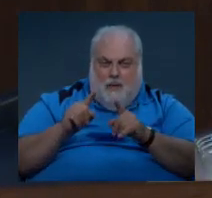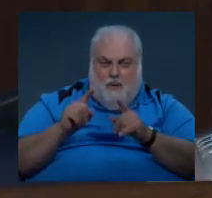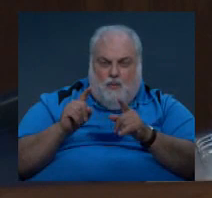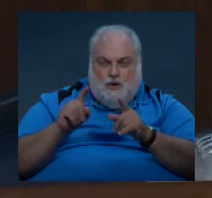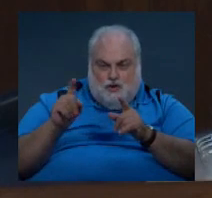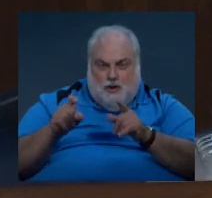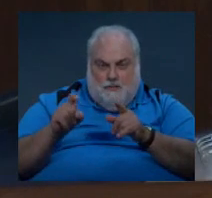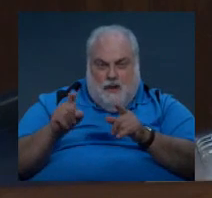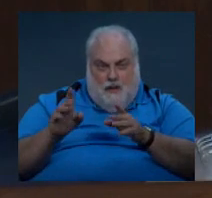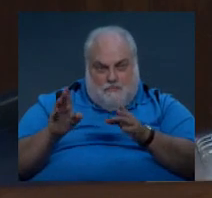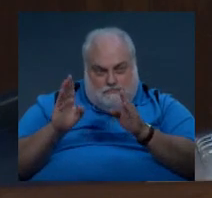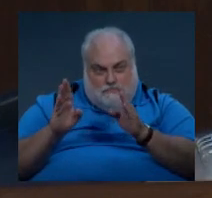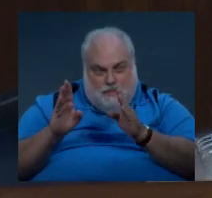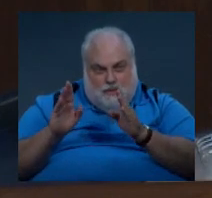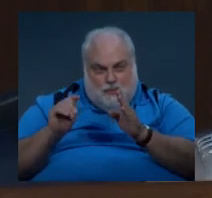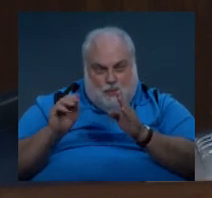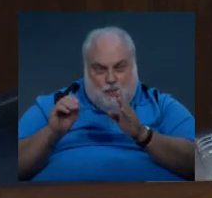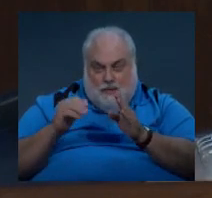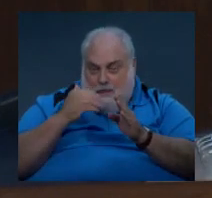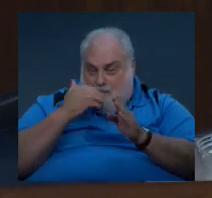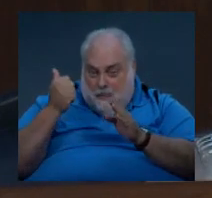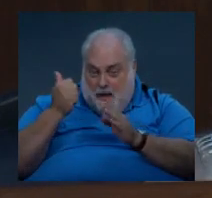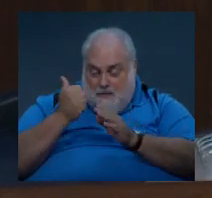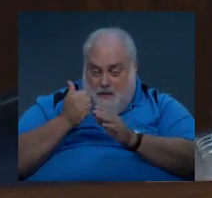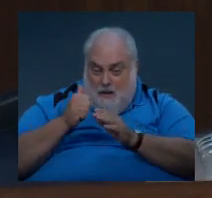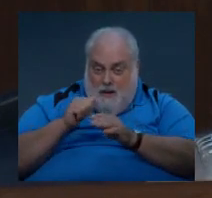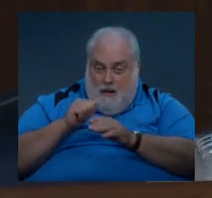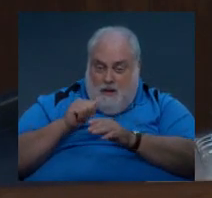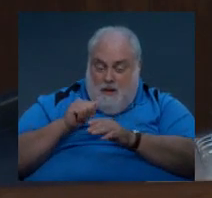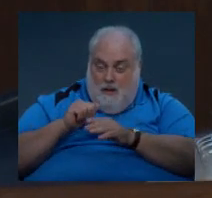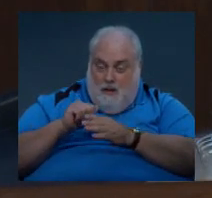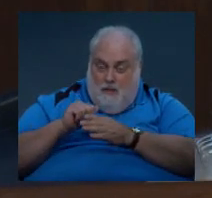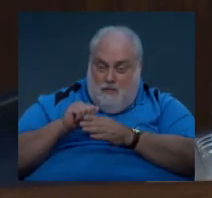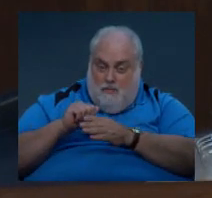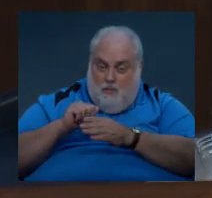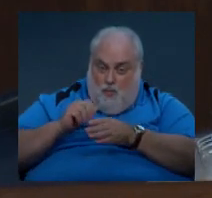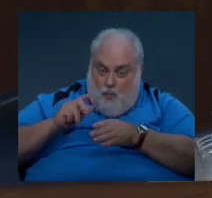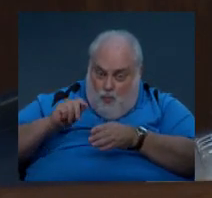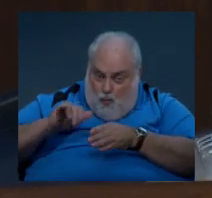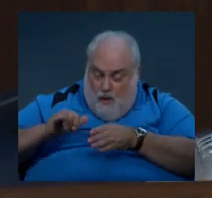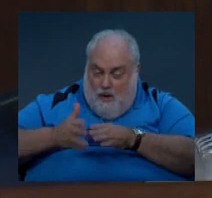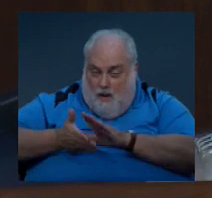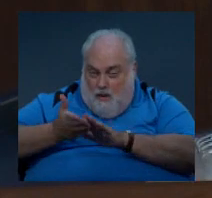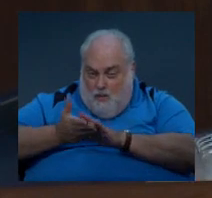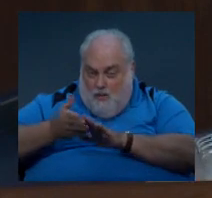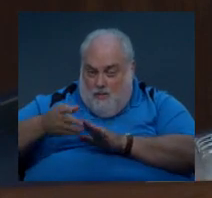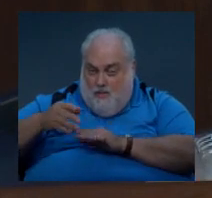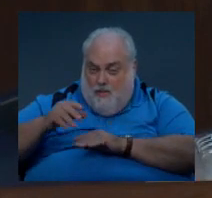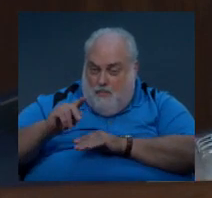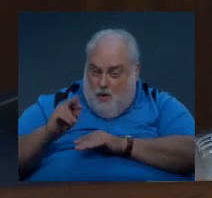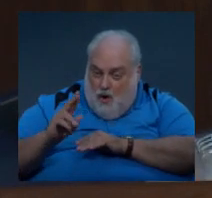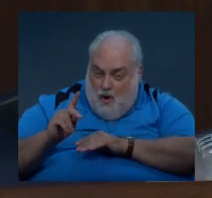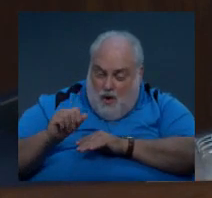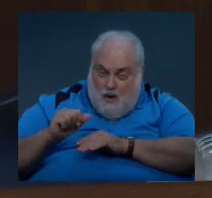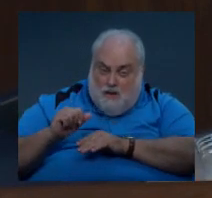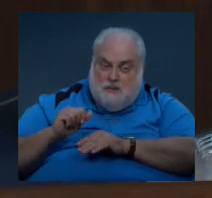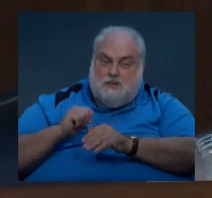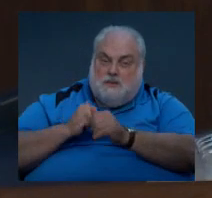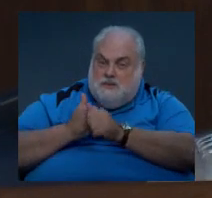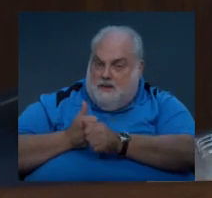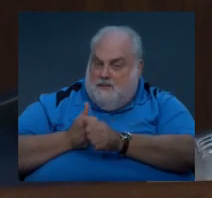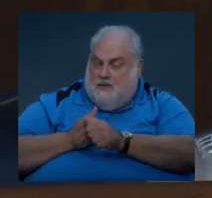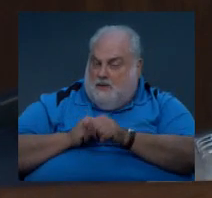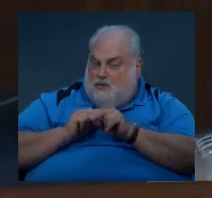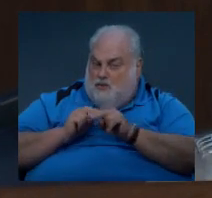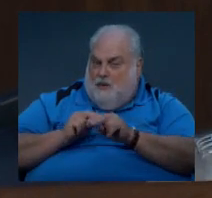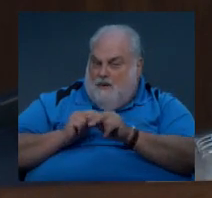we should be alert to, and if there are best practices that we would try to look and see if we don't fall within